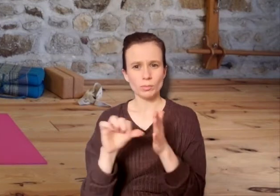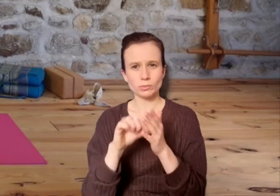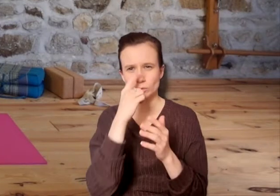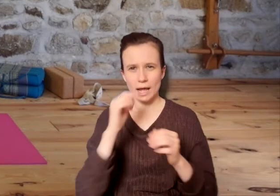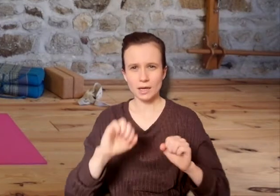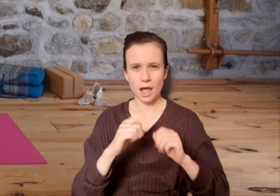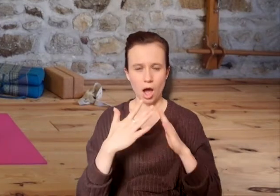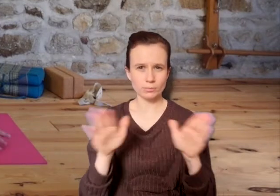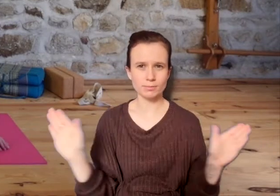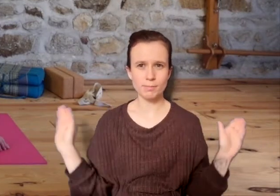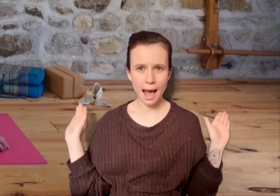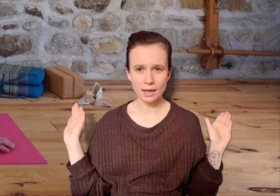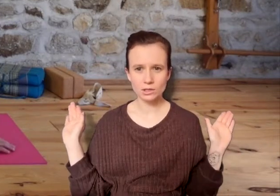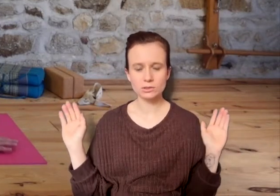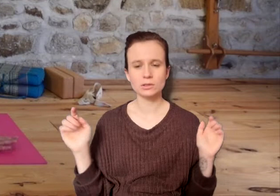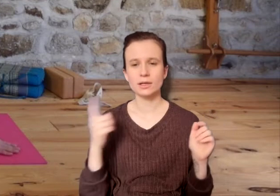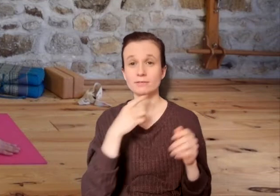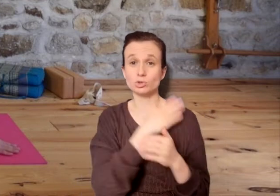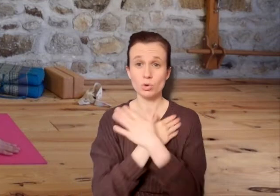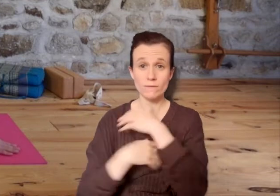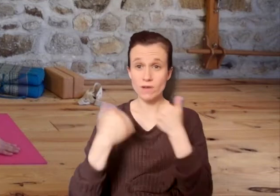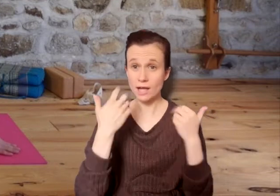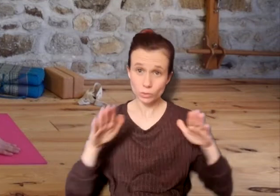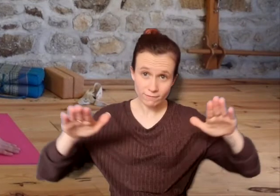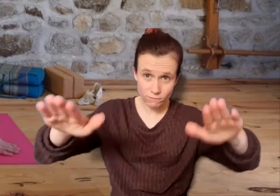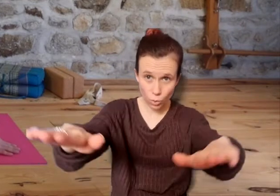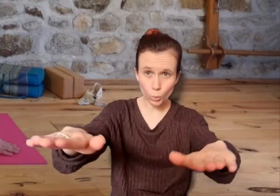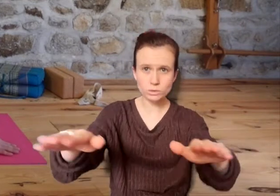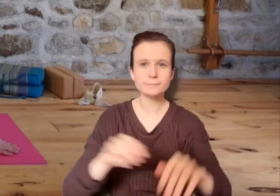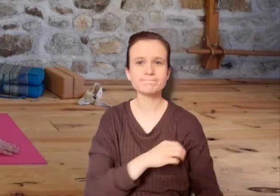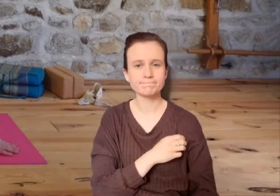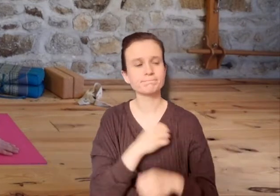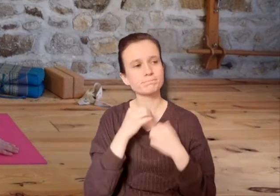back. If the shoulders are okay, you're just going to leave them out.